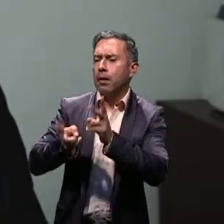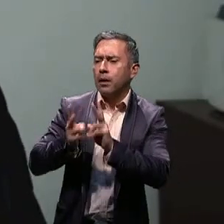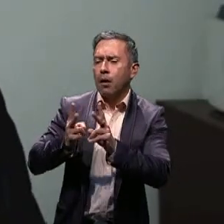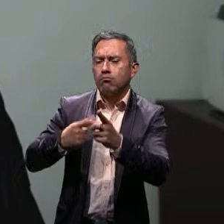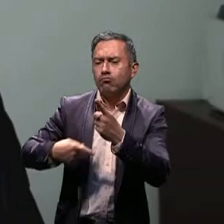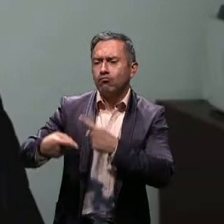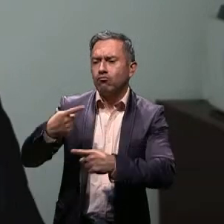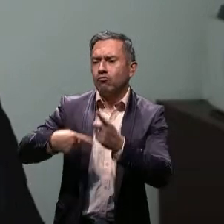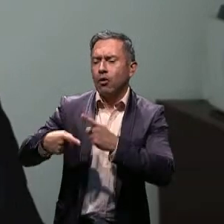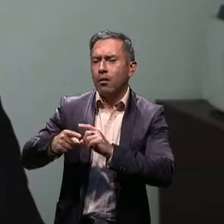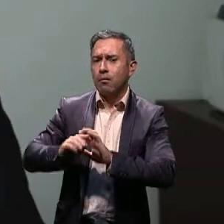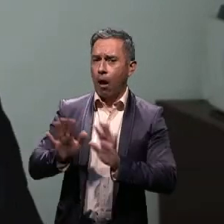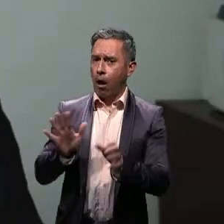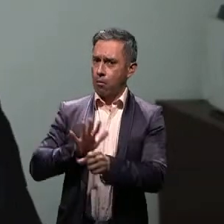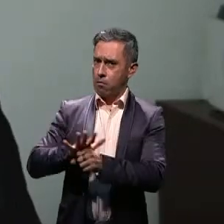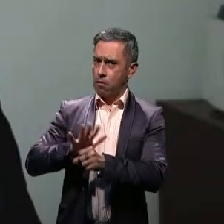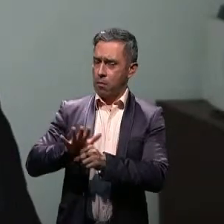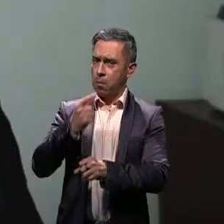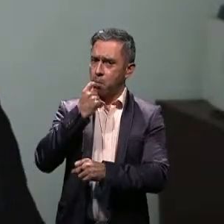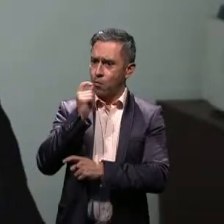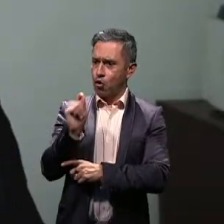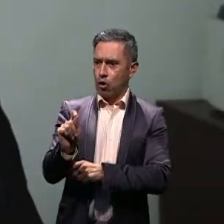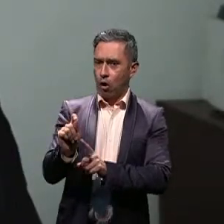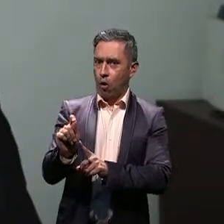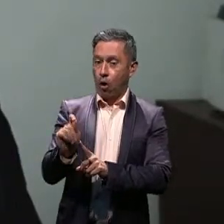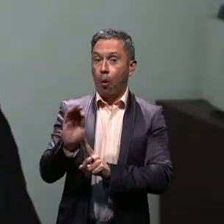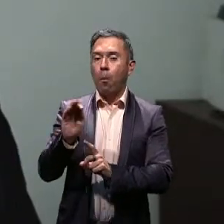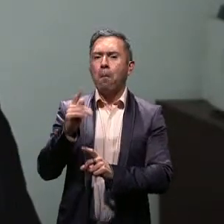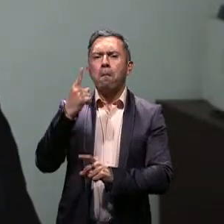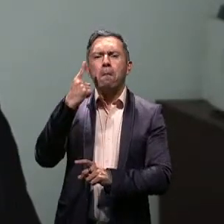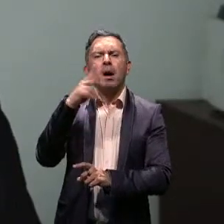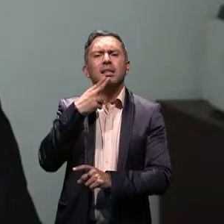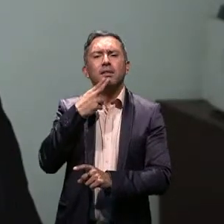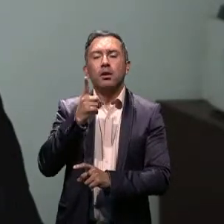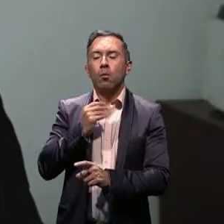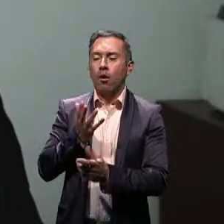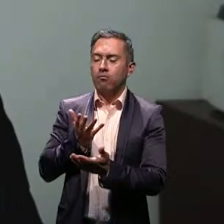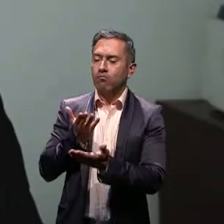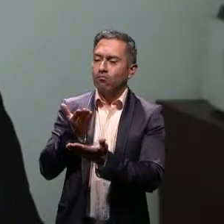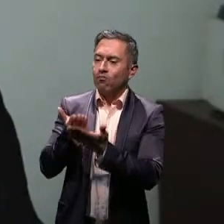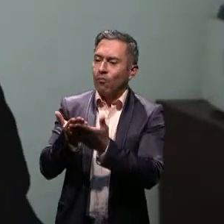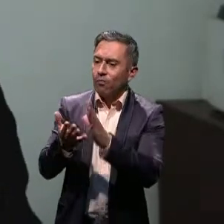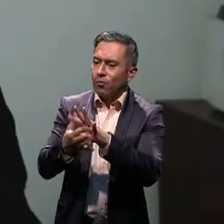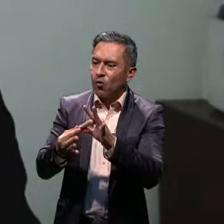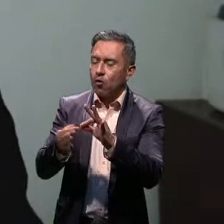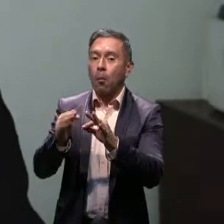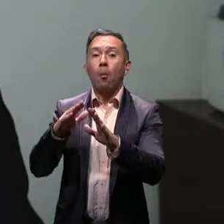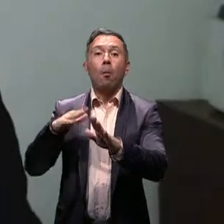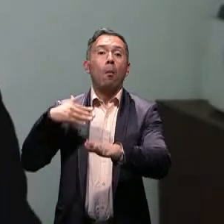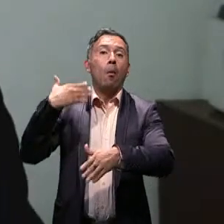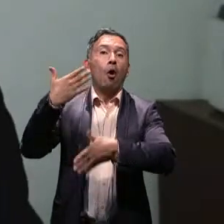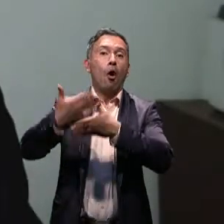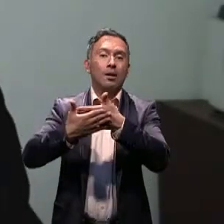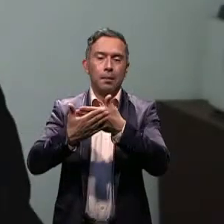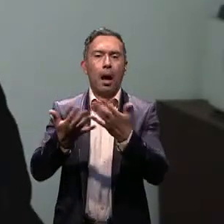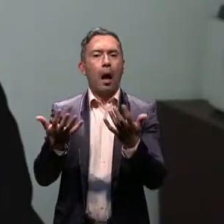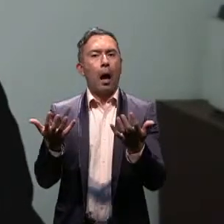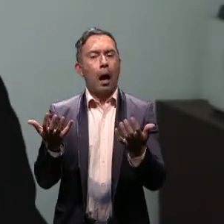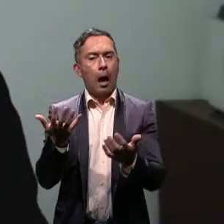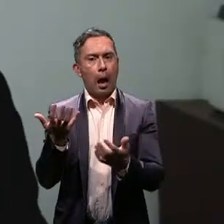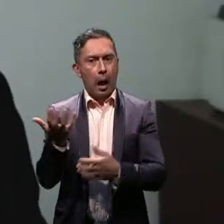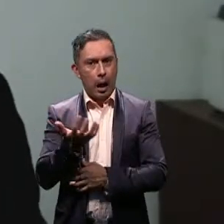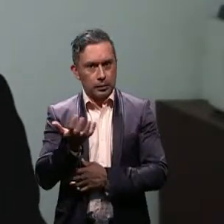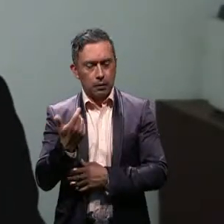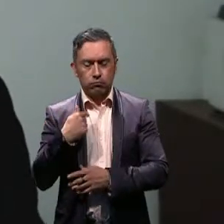present, but to do this in order to have a further action and to create